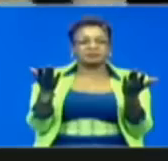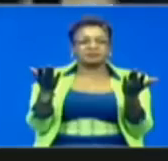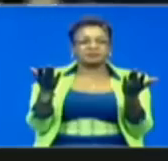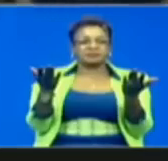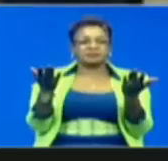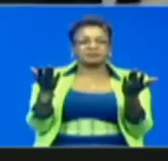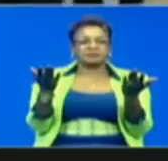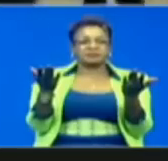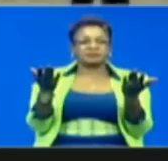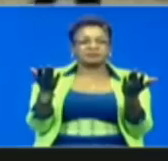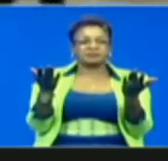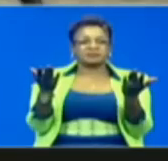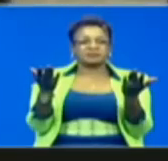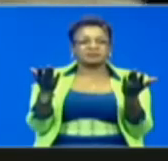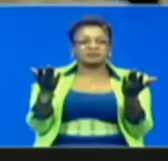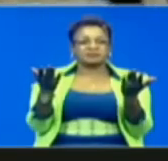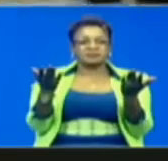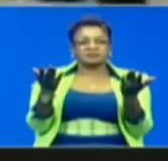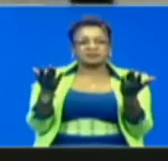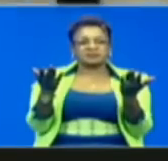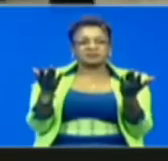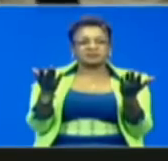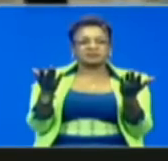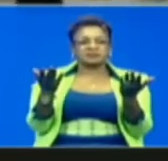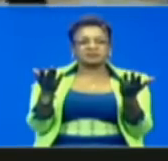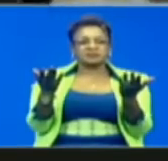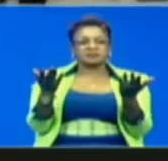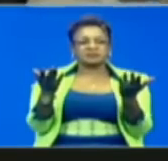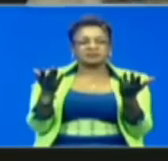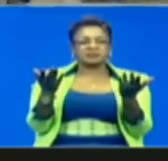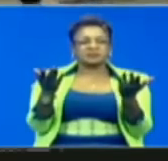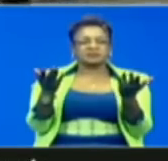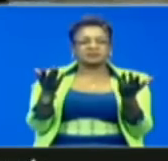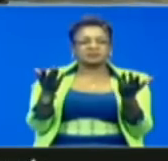please! Security, please! Security, please!